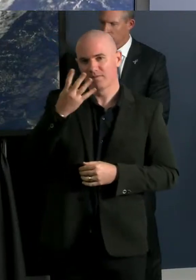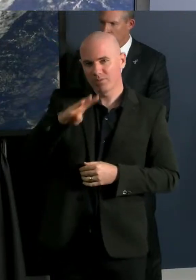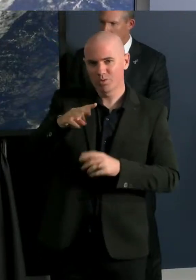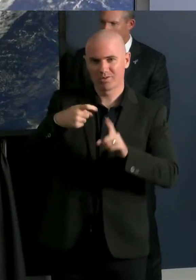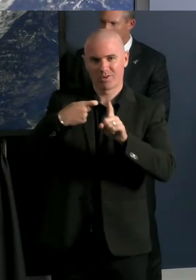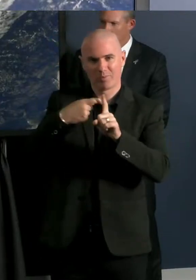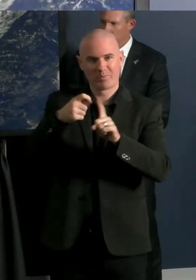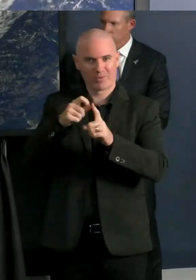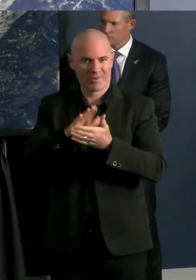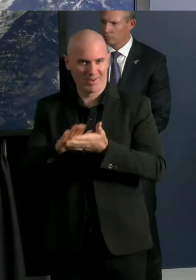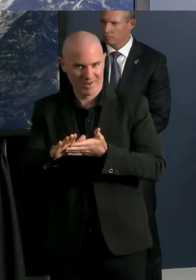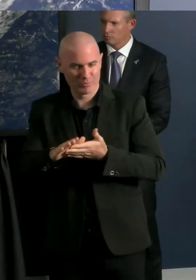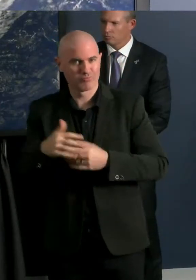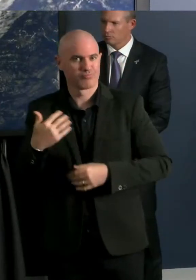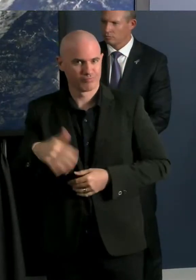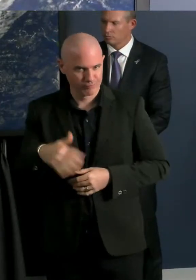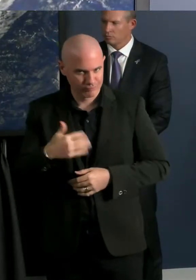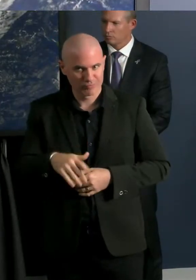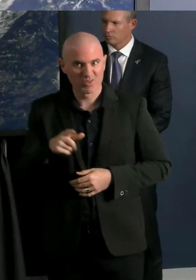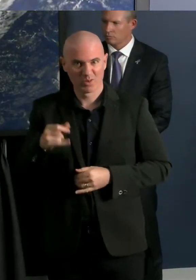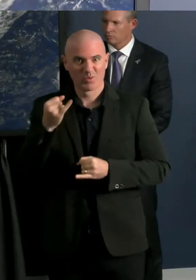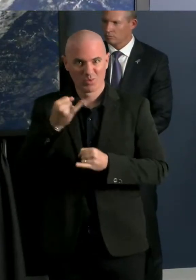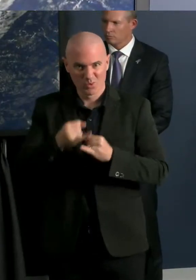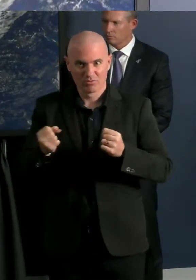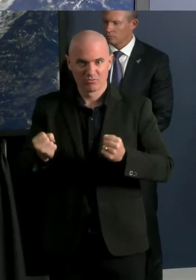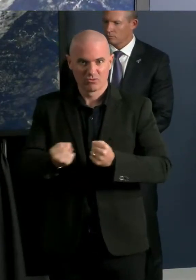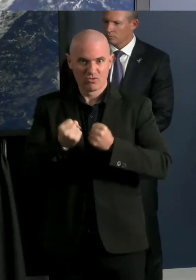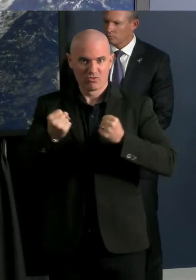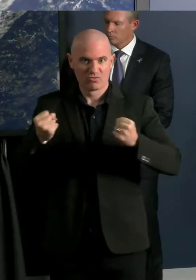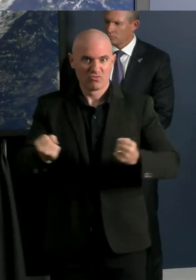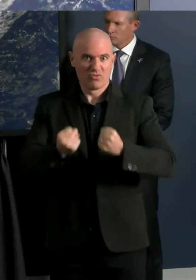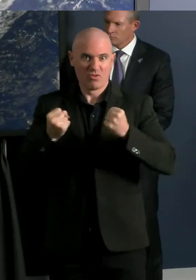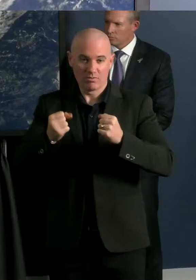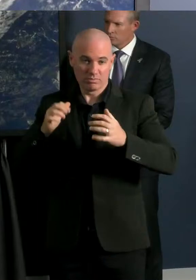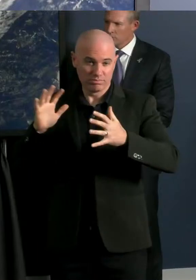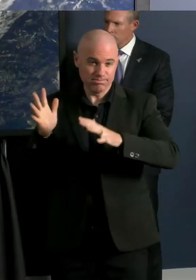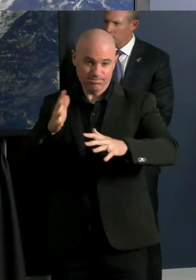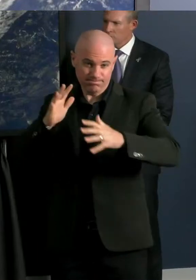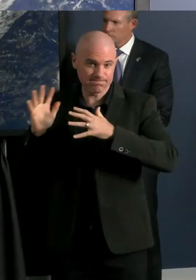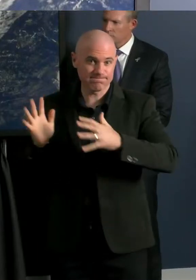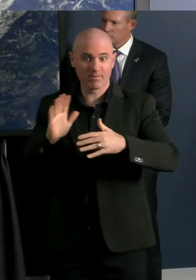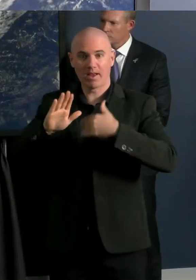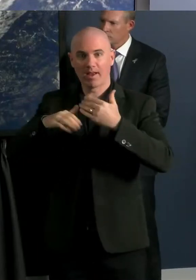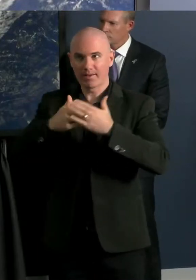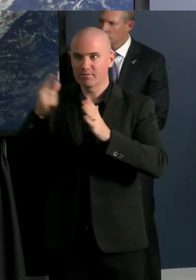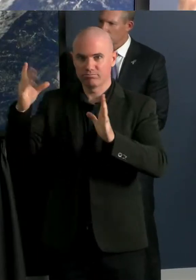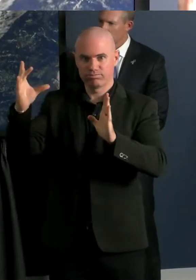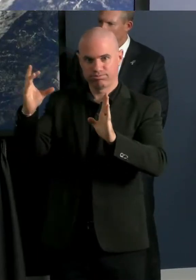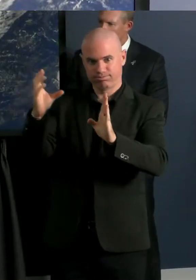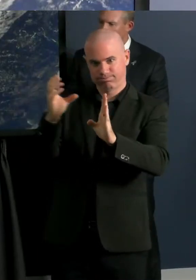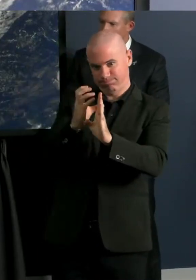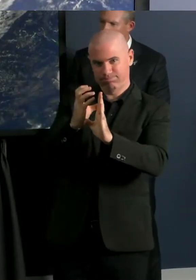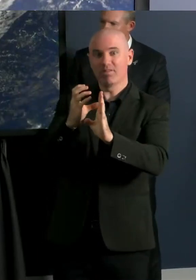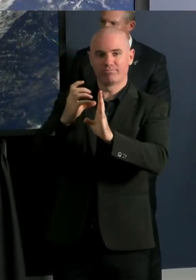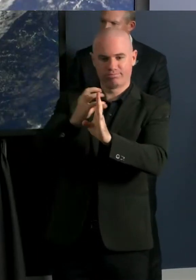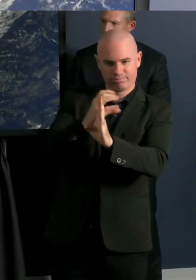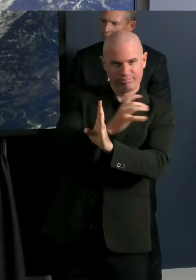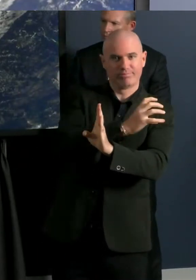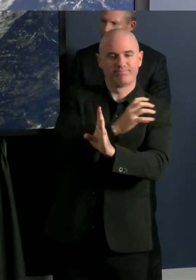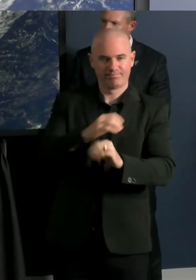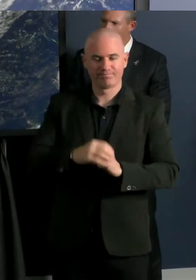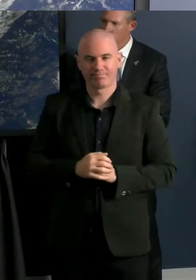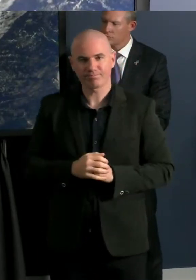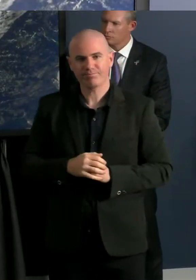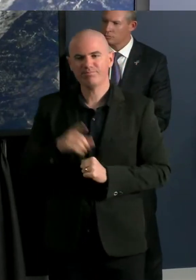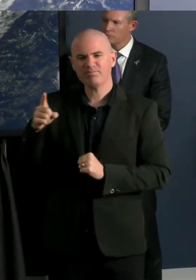system, and they will continue to strengthen as Jasper approaches the coast. A Category 2 system typically sees